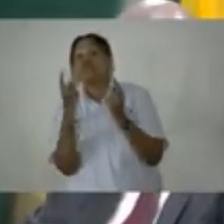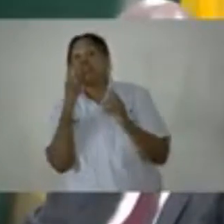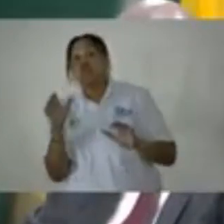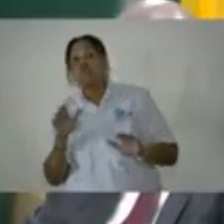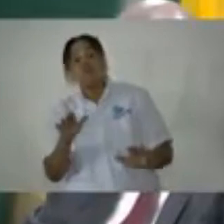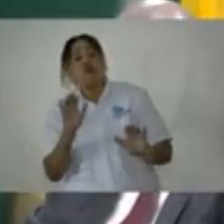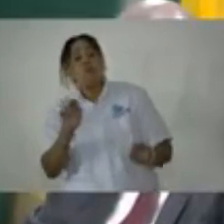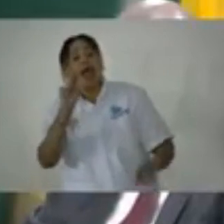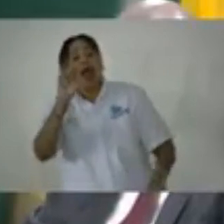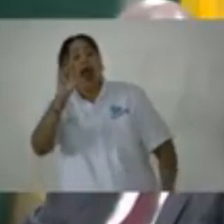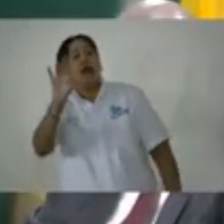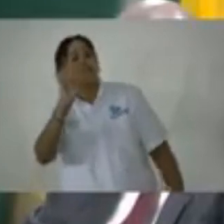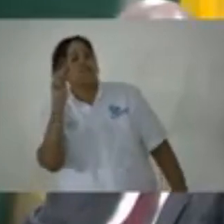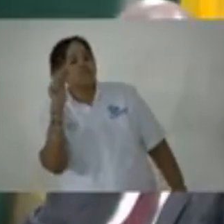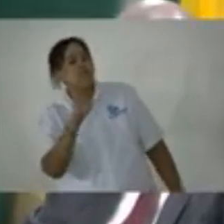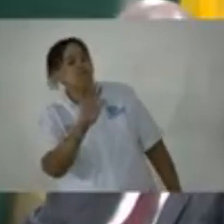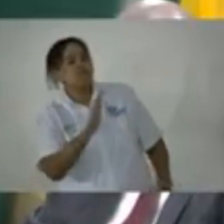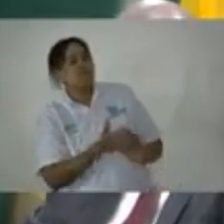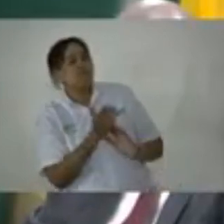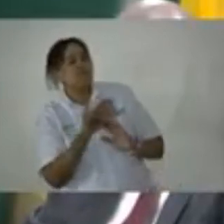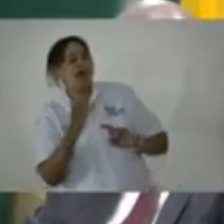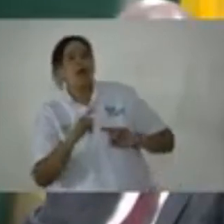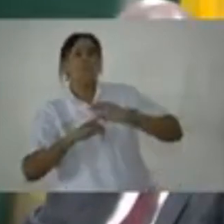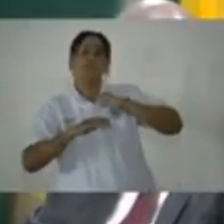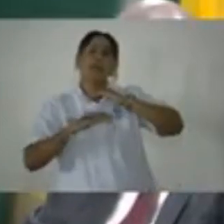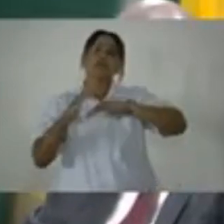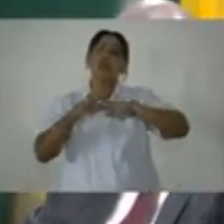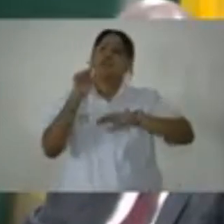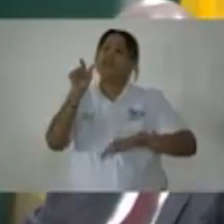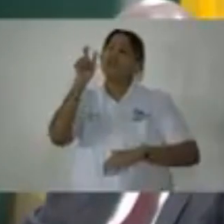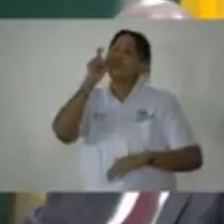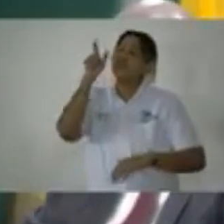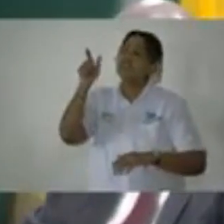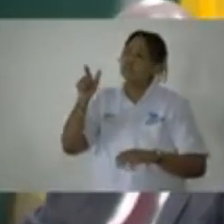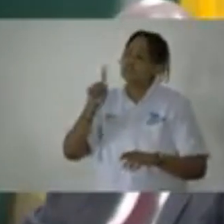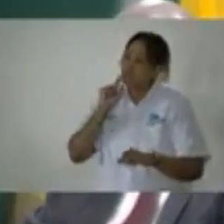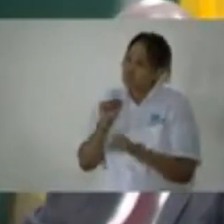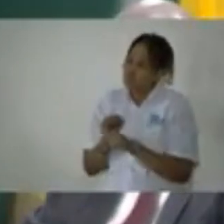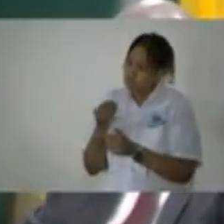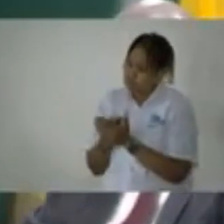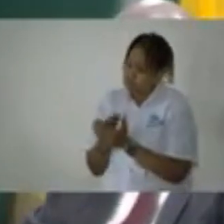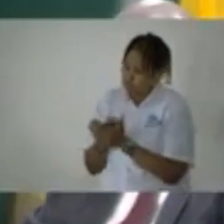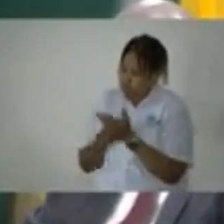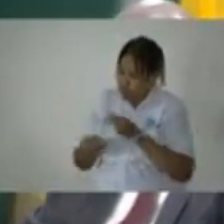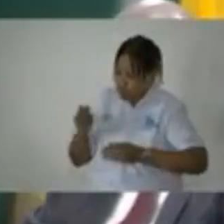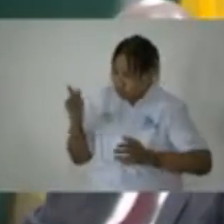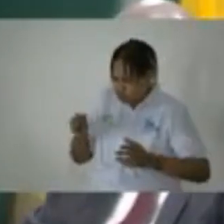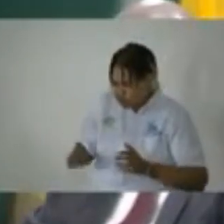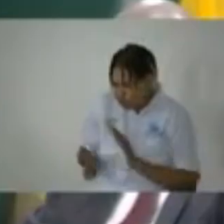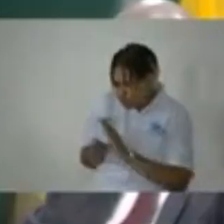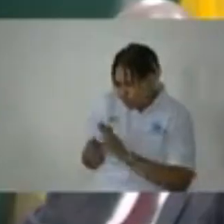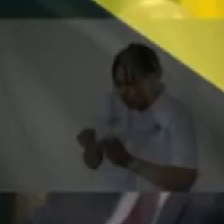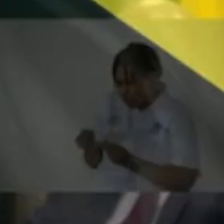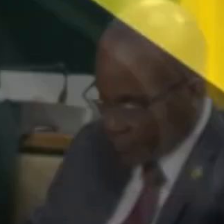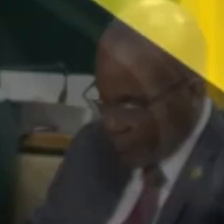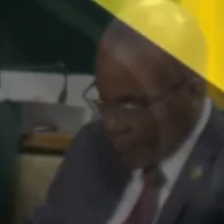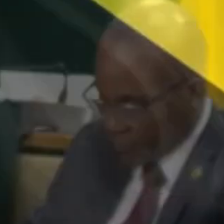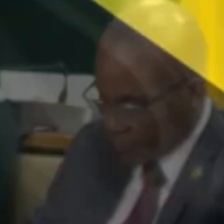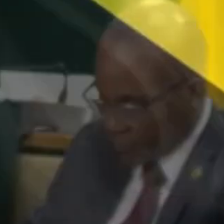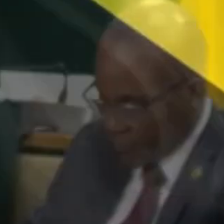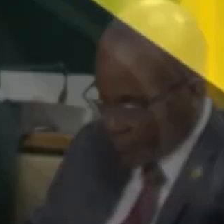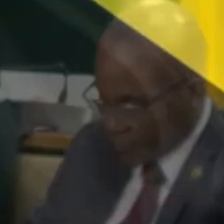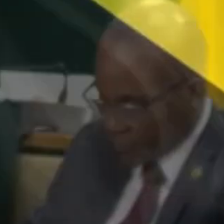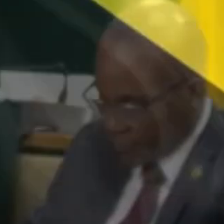performance of the NIF and based on the recent actual review, I am pleased to announce to